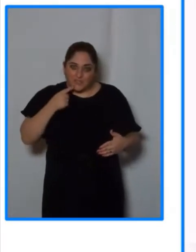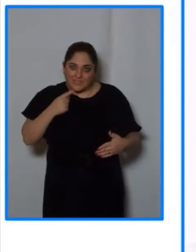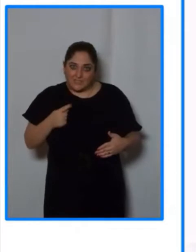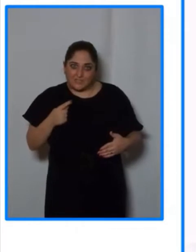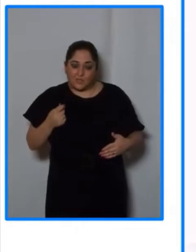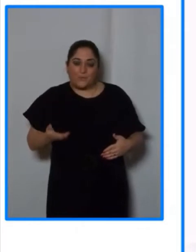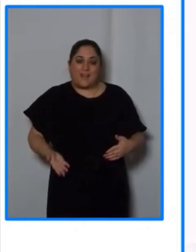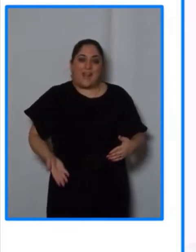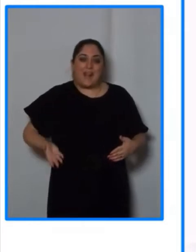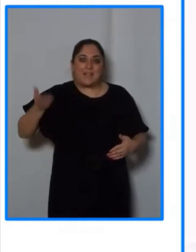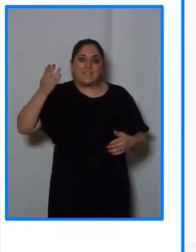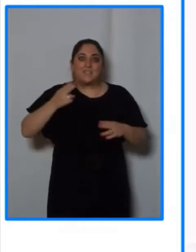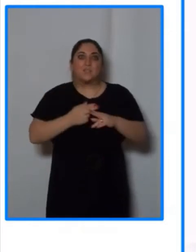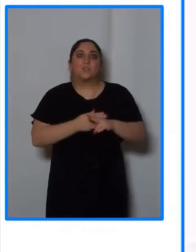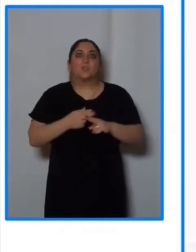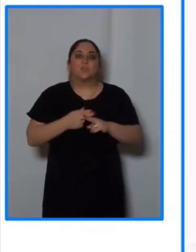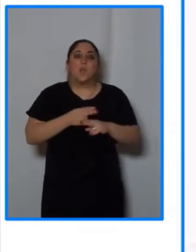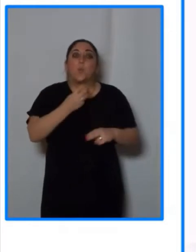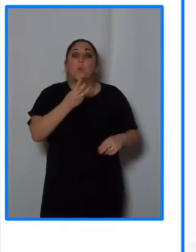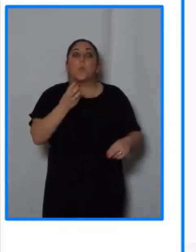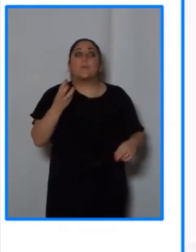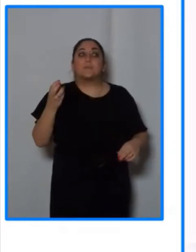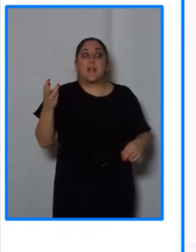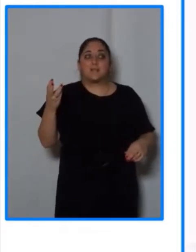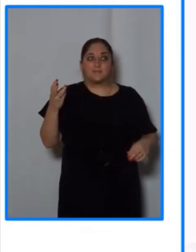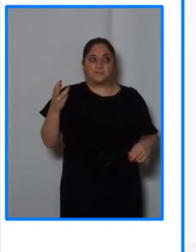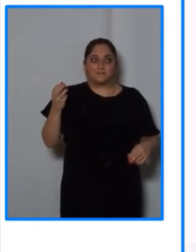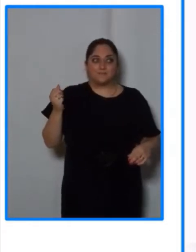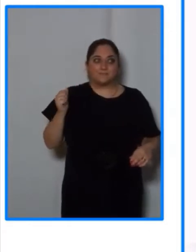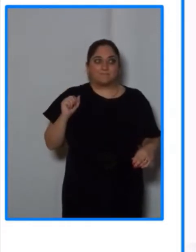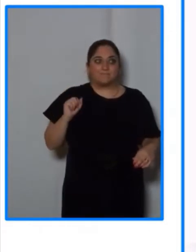more frequent issues that we see on websites.